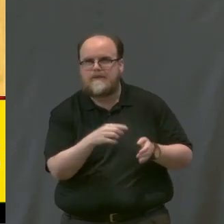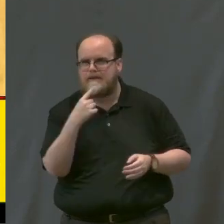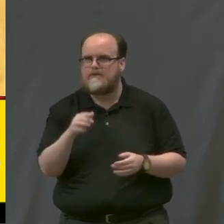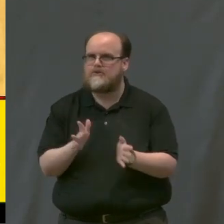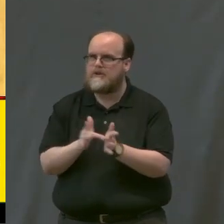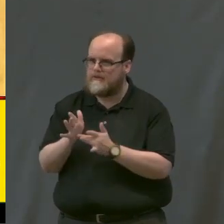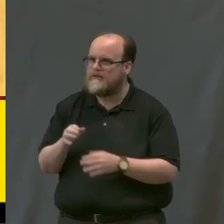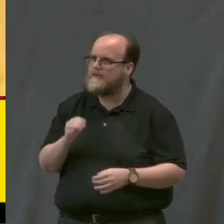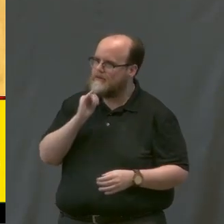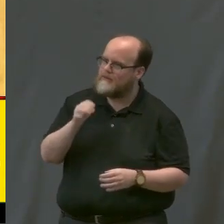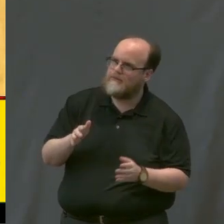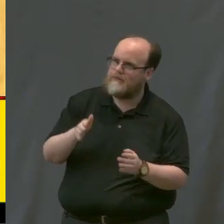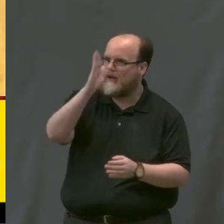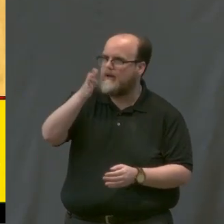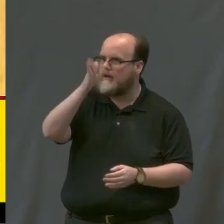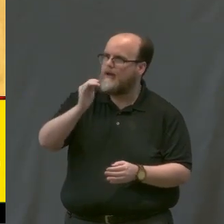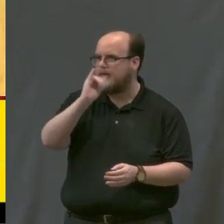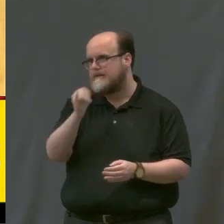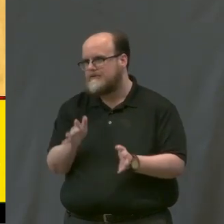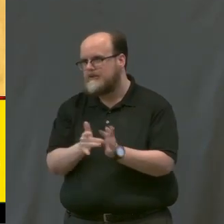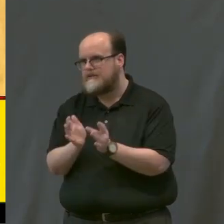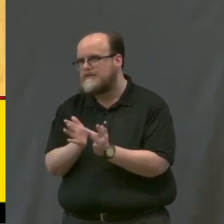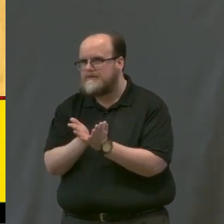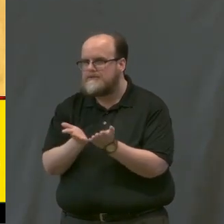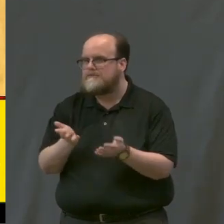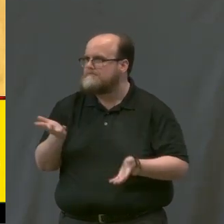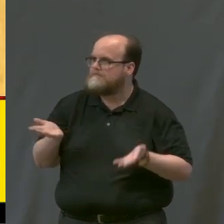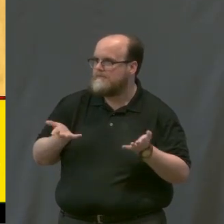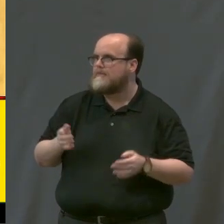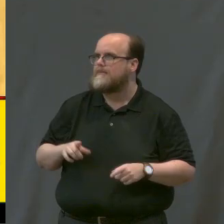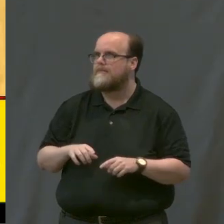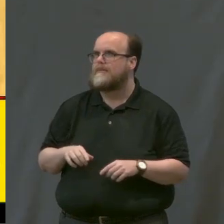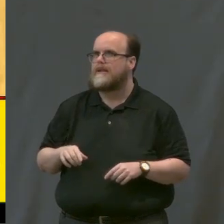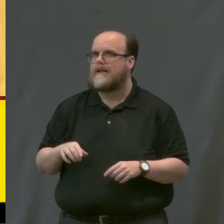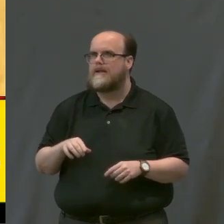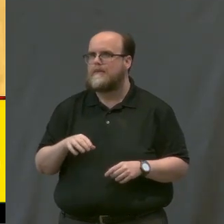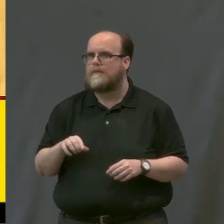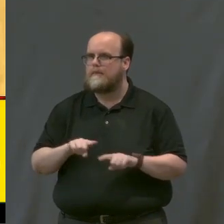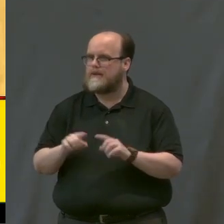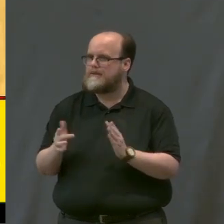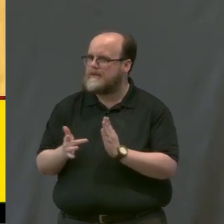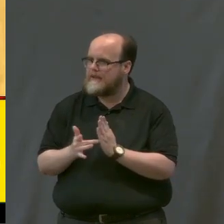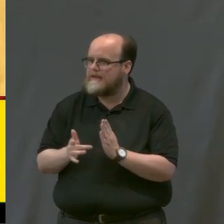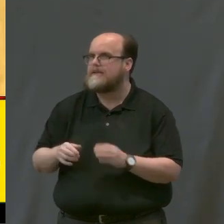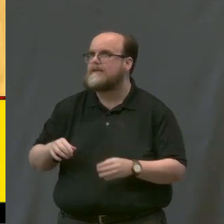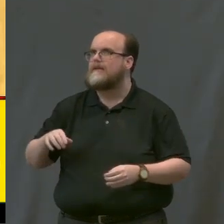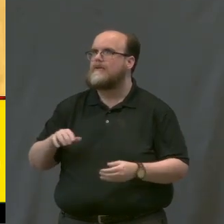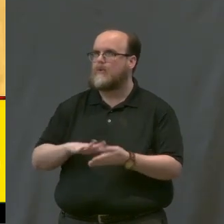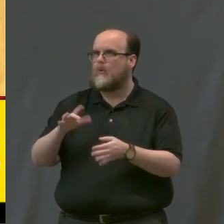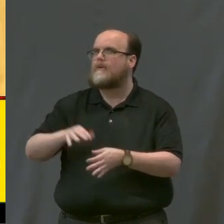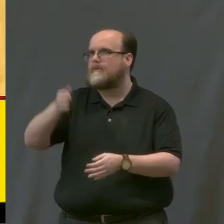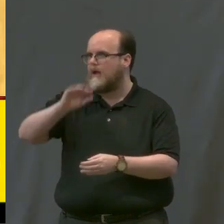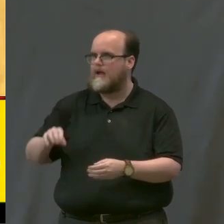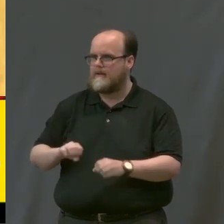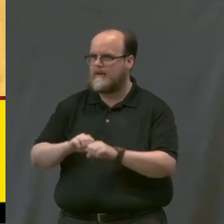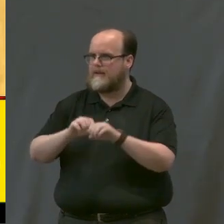Jesus is God, God is Jesus, Jesus is reflecting the light of God. But technically, it's the glory of God that lights